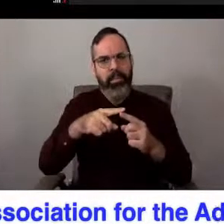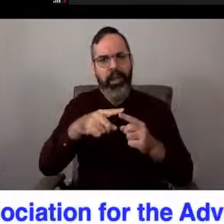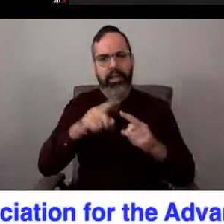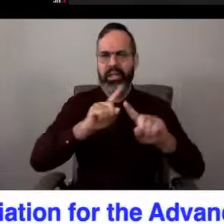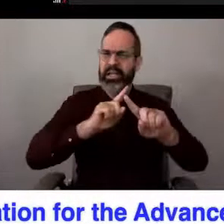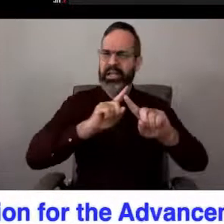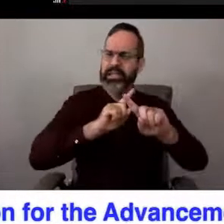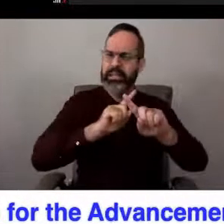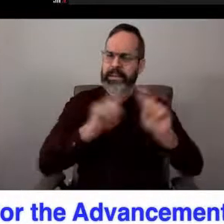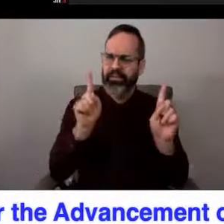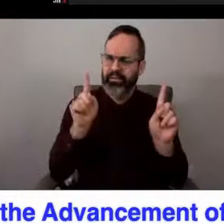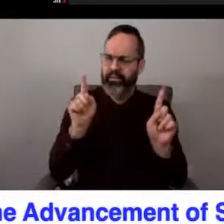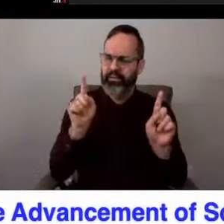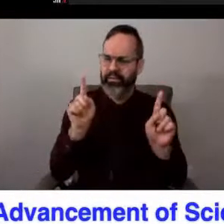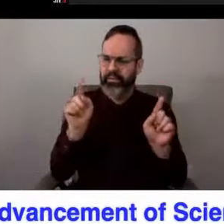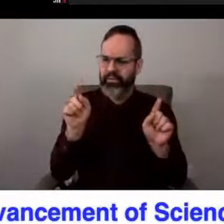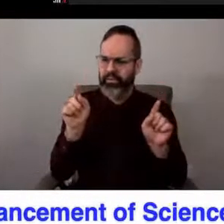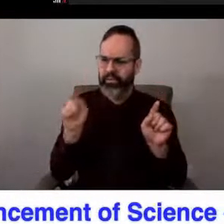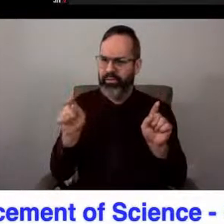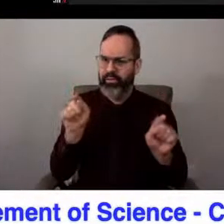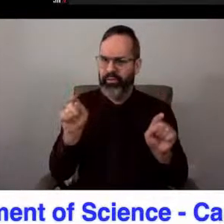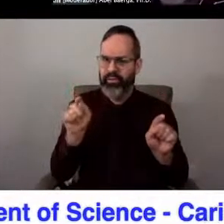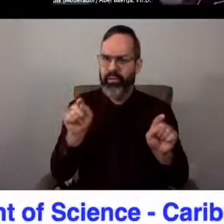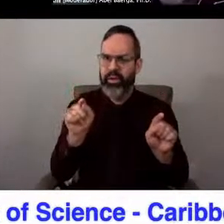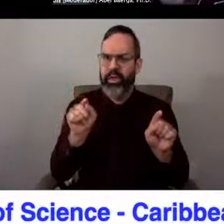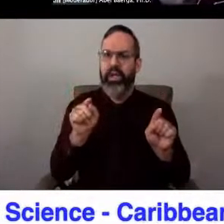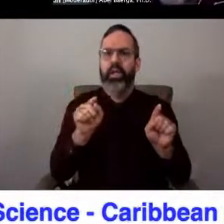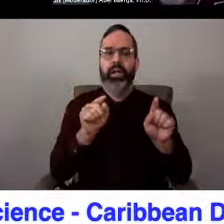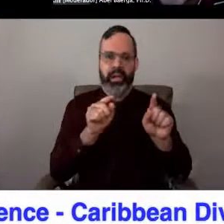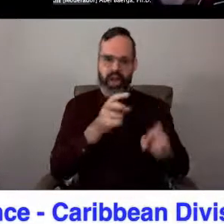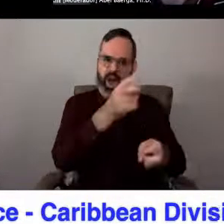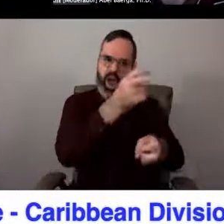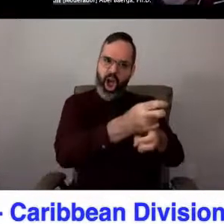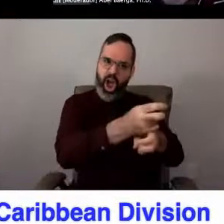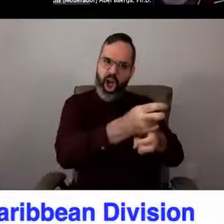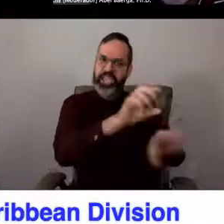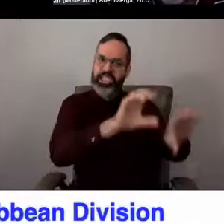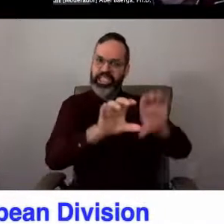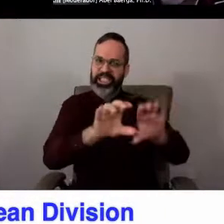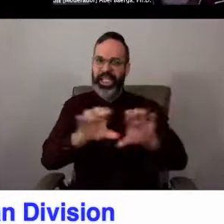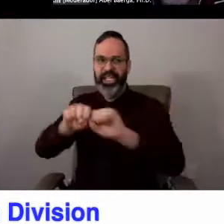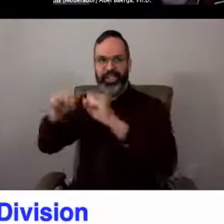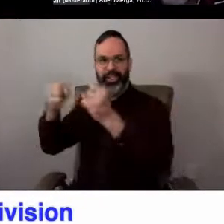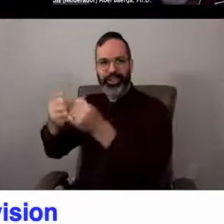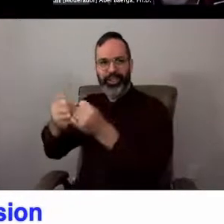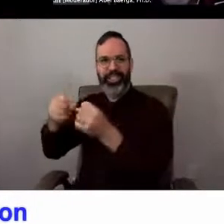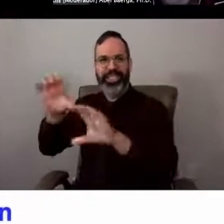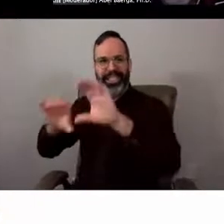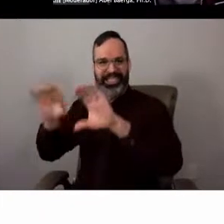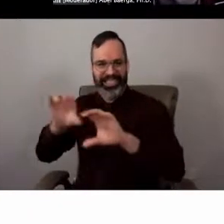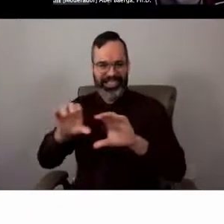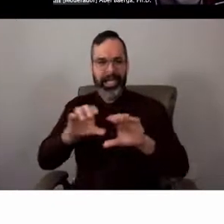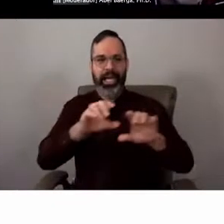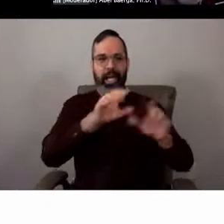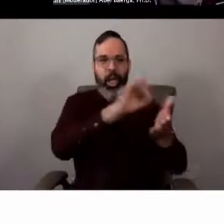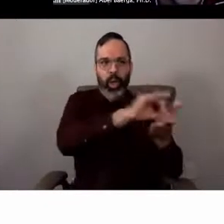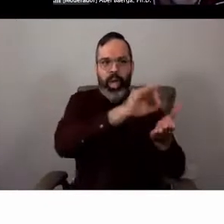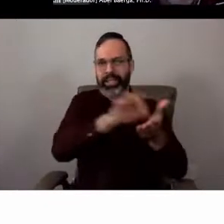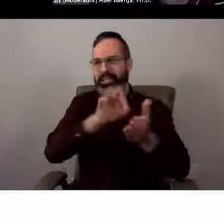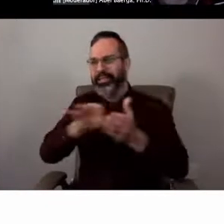differences or the contrast between the hard sciences and the social sciences. And the truth